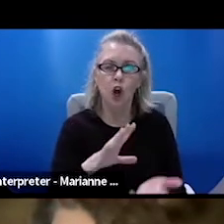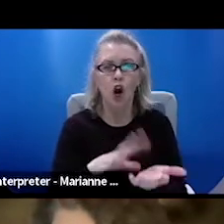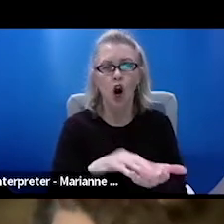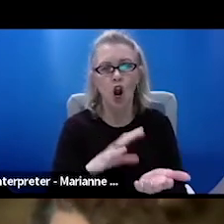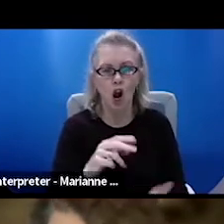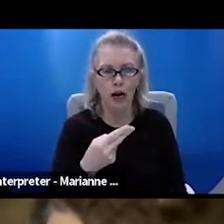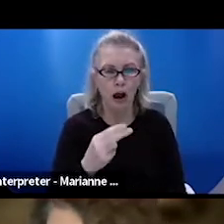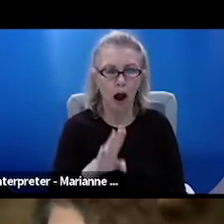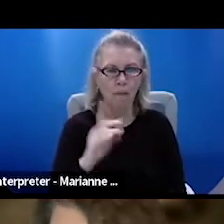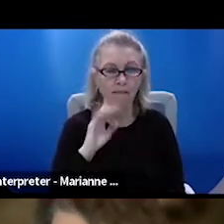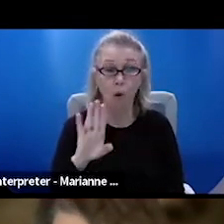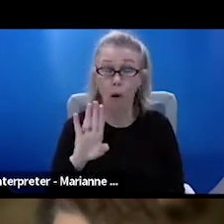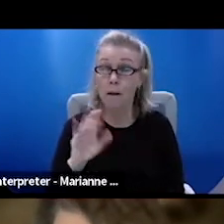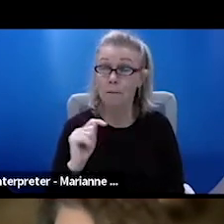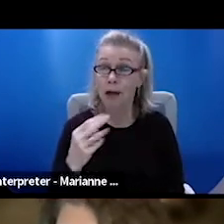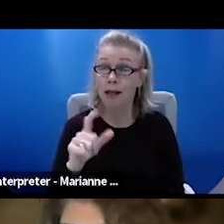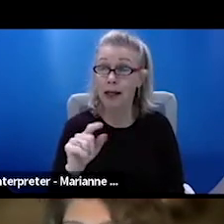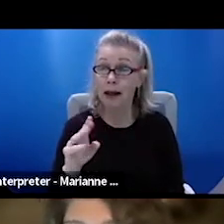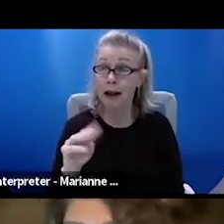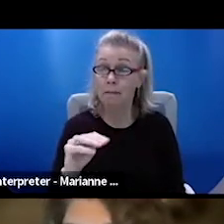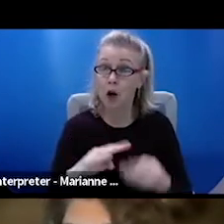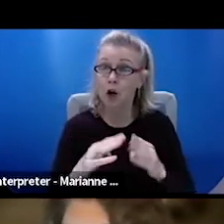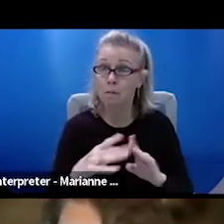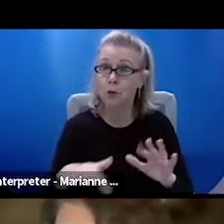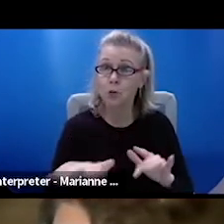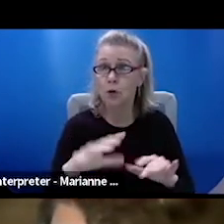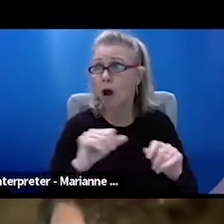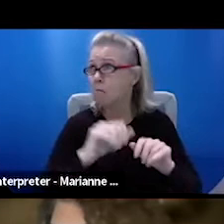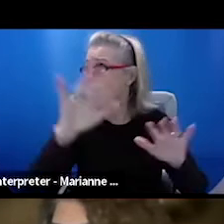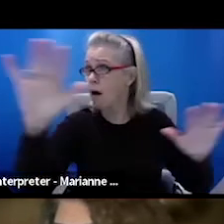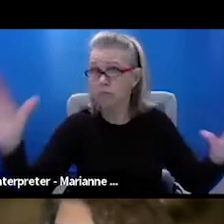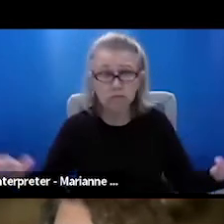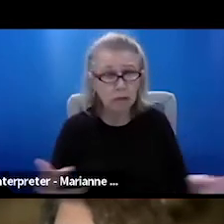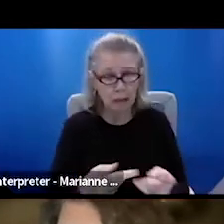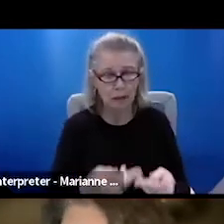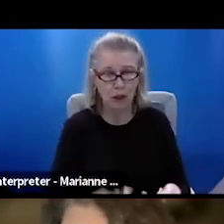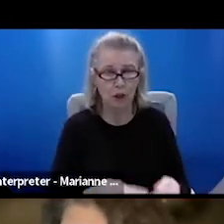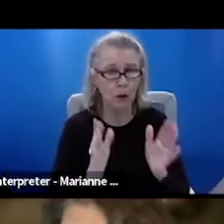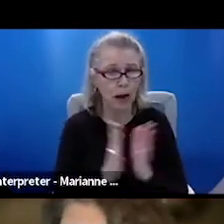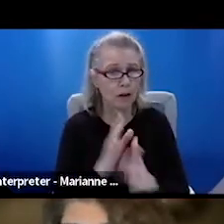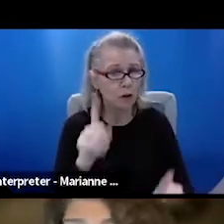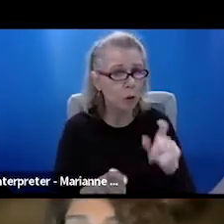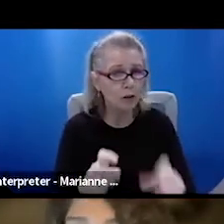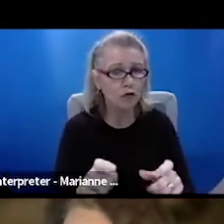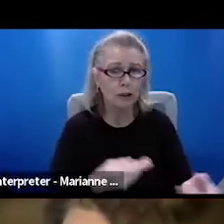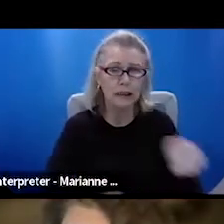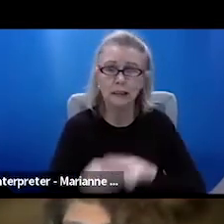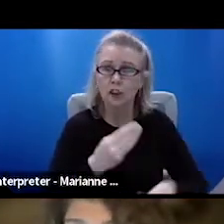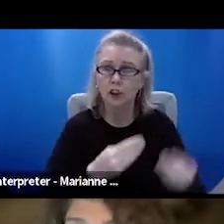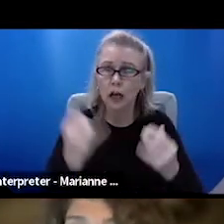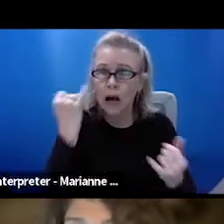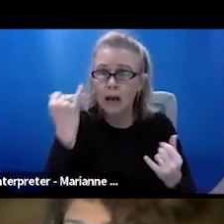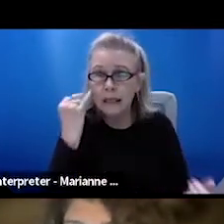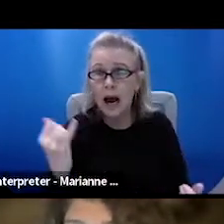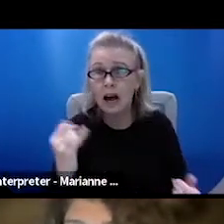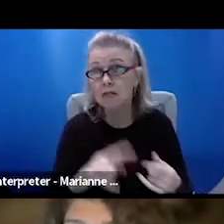Bethlehem community and beyond, a place to ask questions, exchange ideas, to fail.